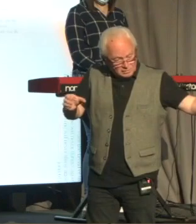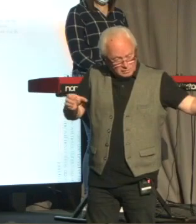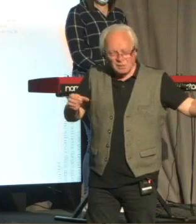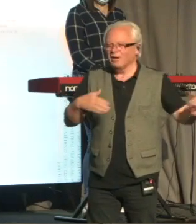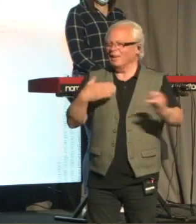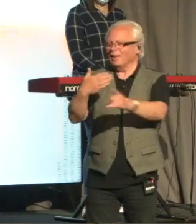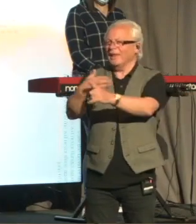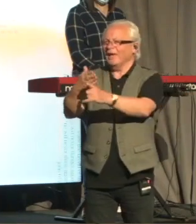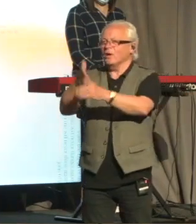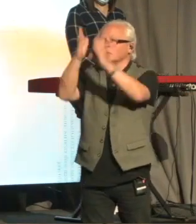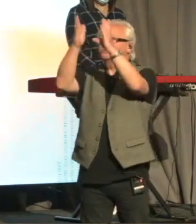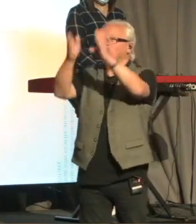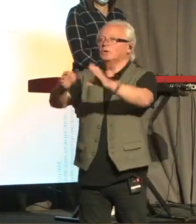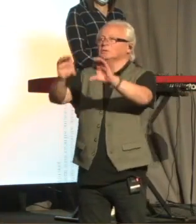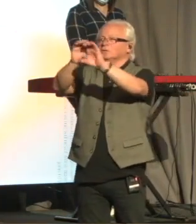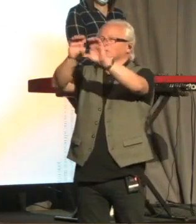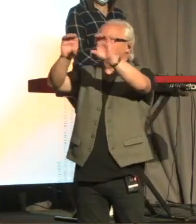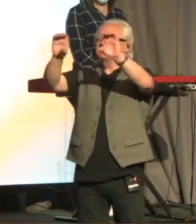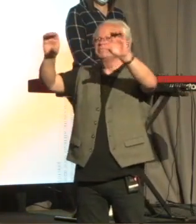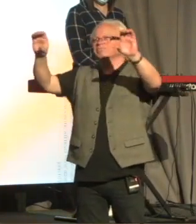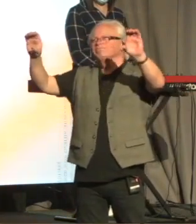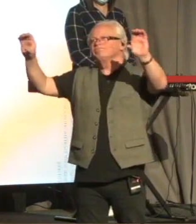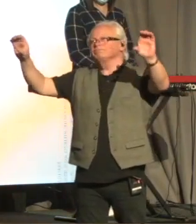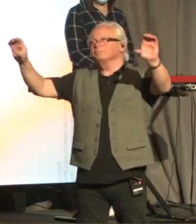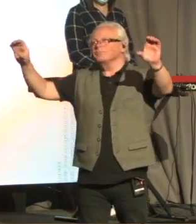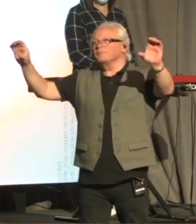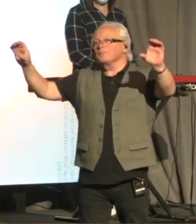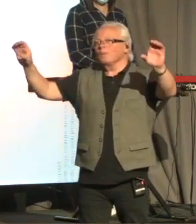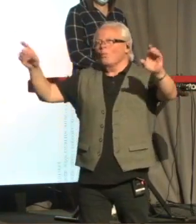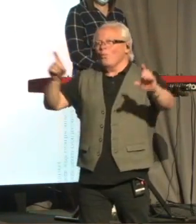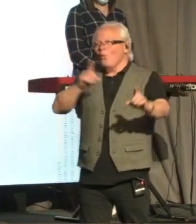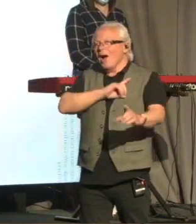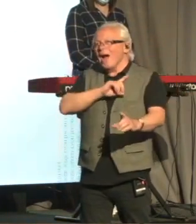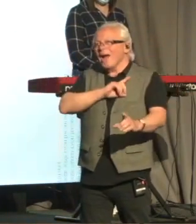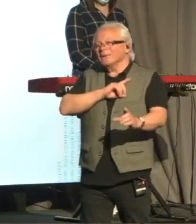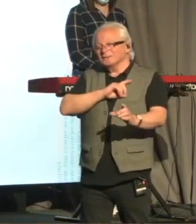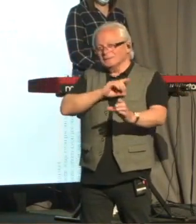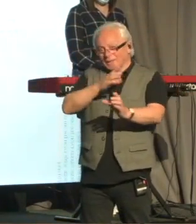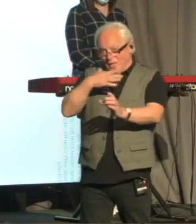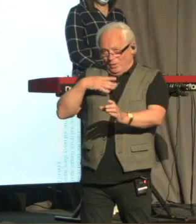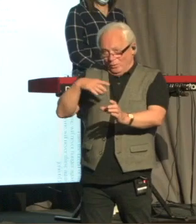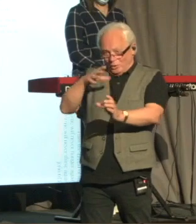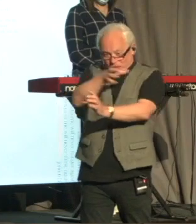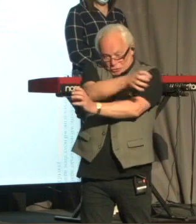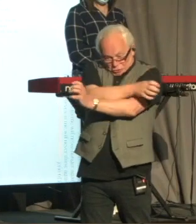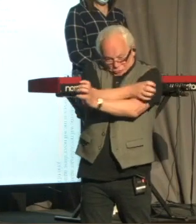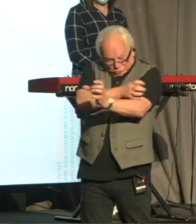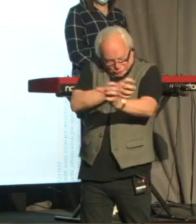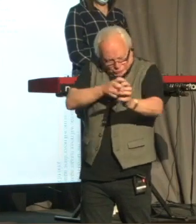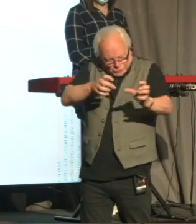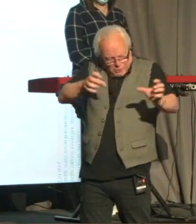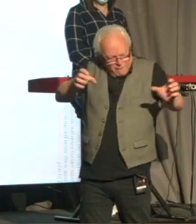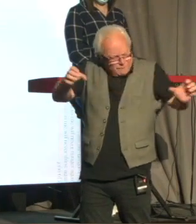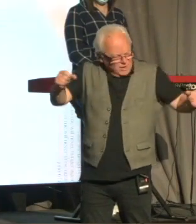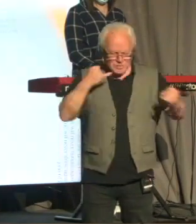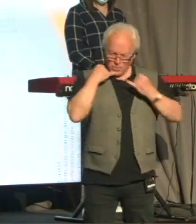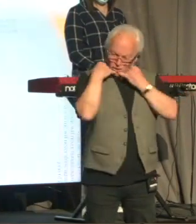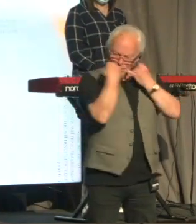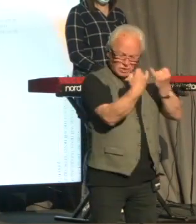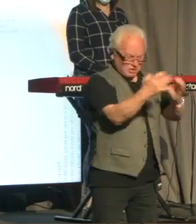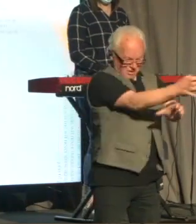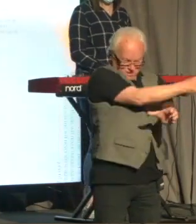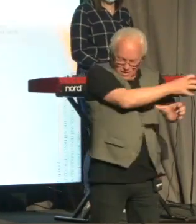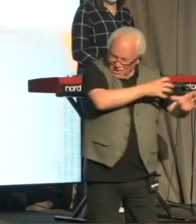He went to the cross to do what? To reverse this curse, so that we no longer had